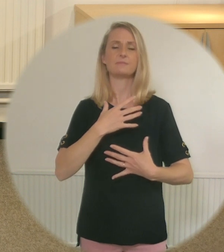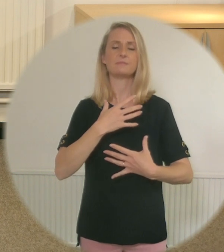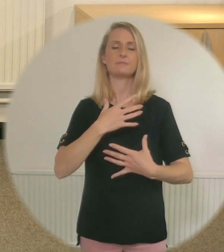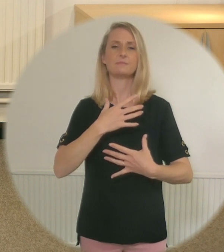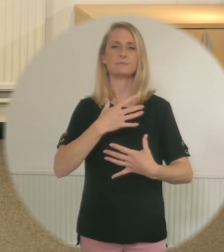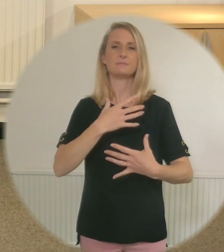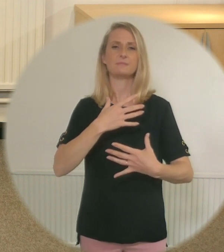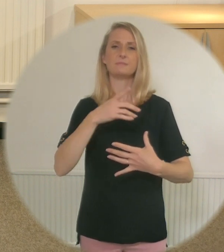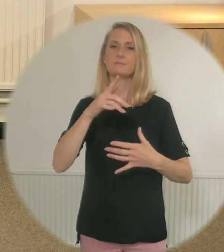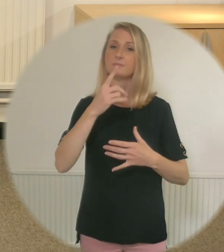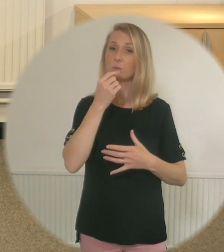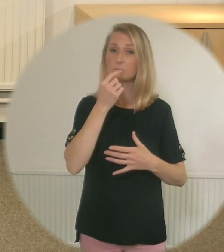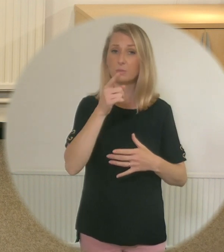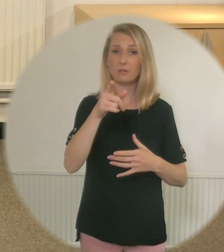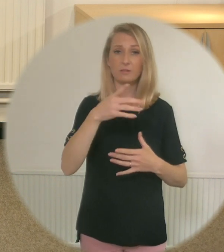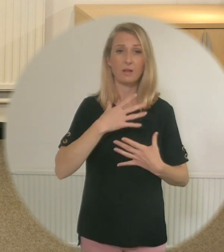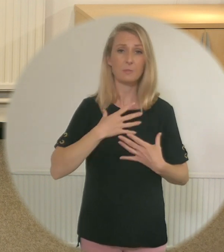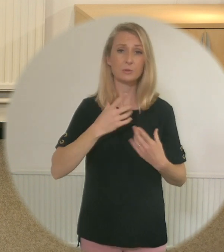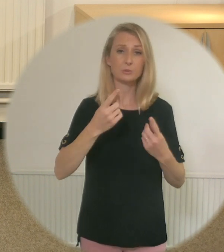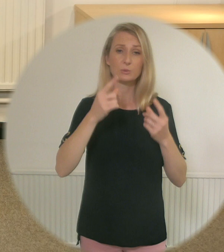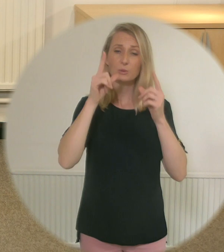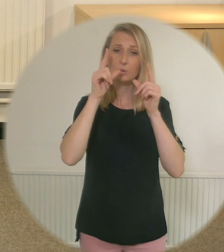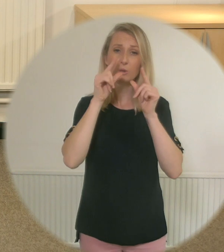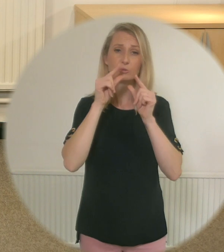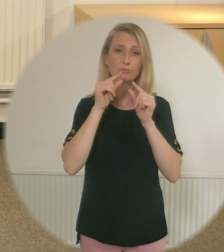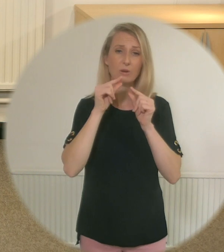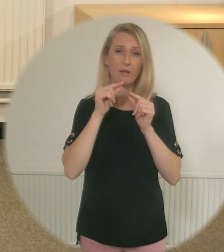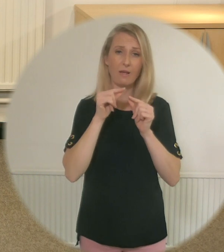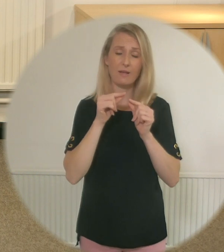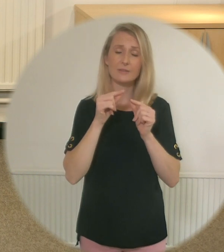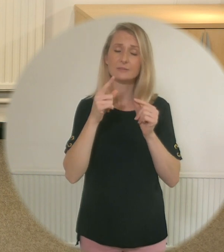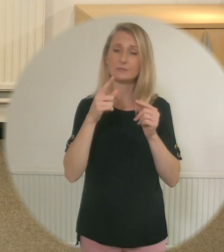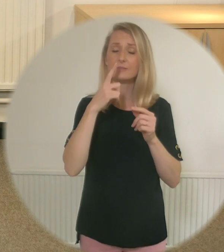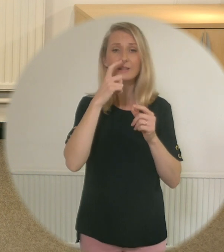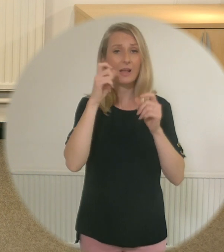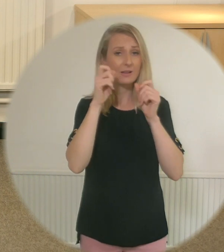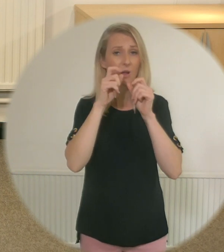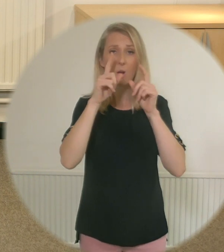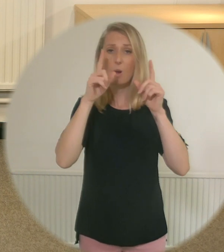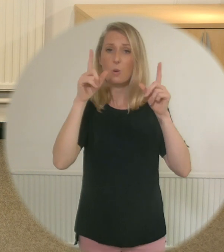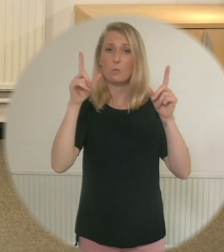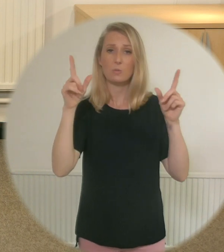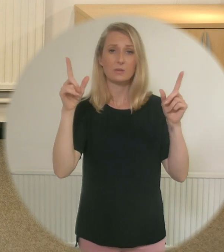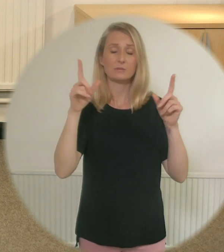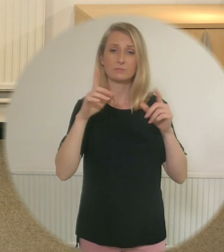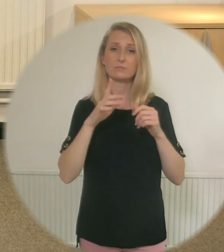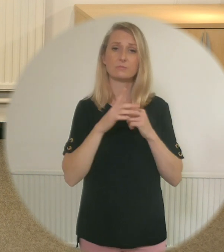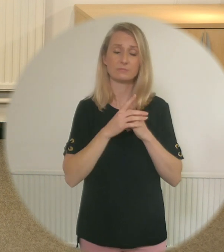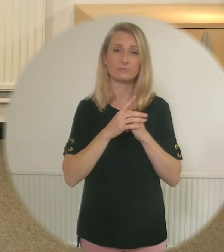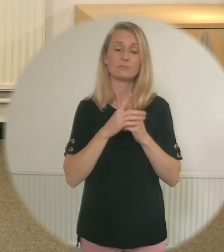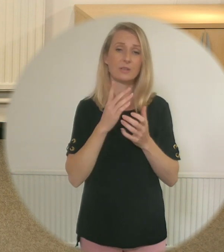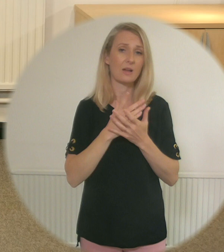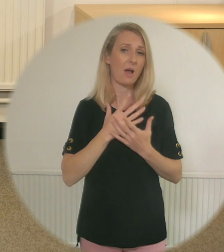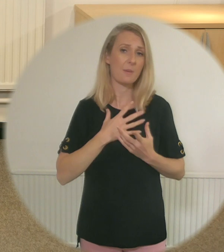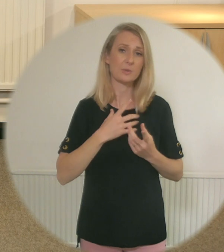You may like to close your eyes just for the last few moments of the class, but you're welcome to keep them open as well. And we're just